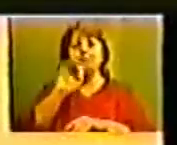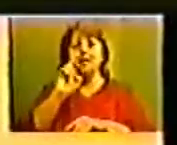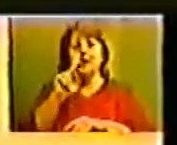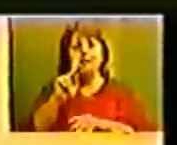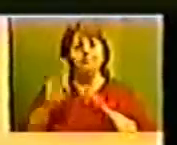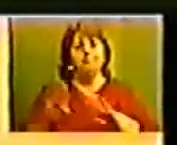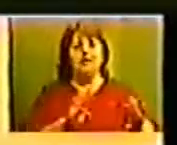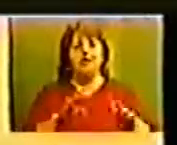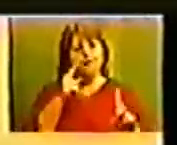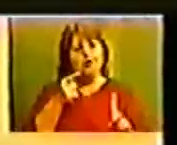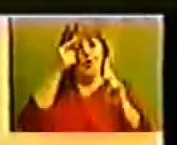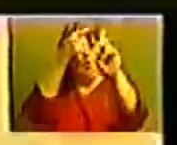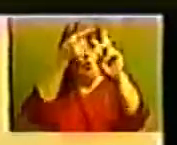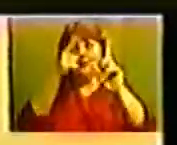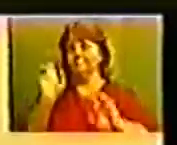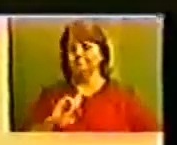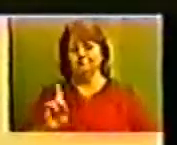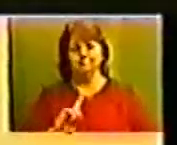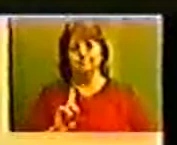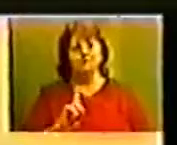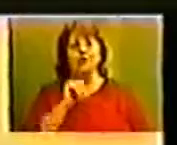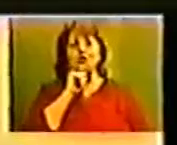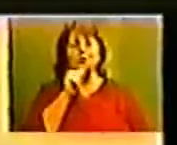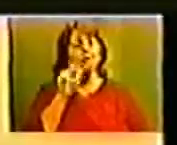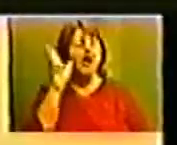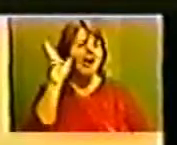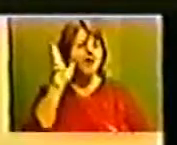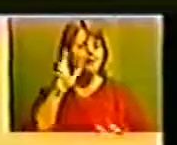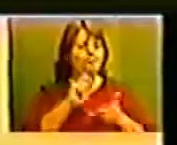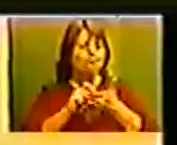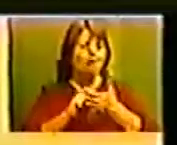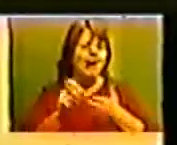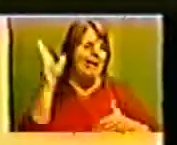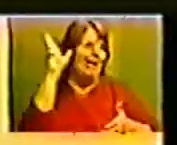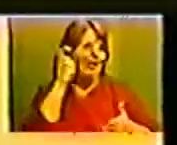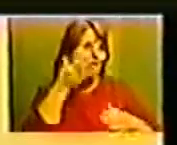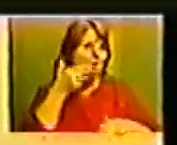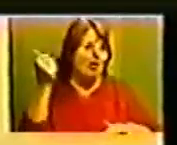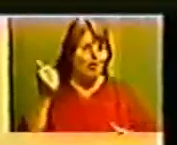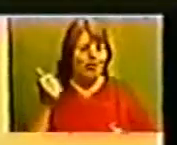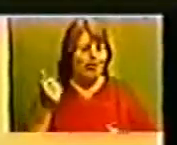a goal, the same as you would not make hear better be a goal.